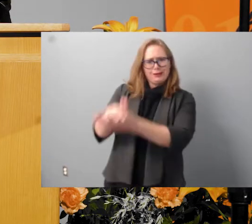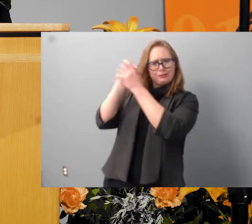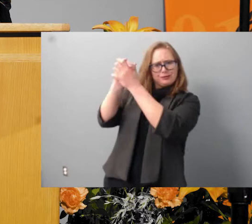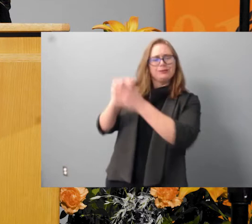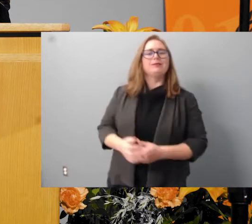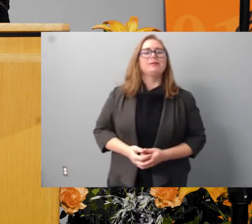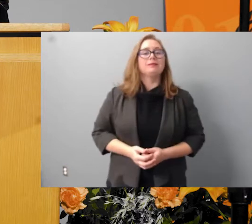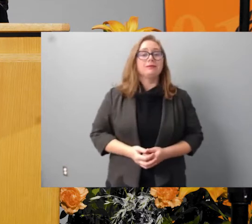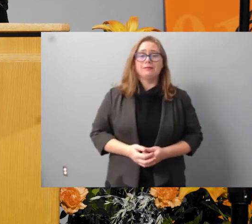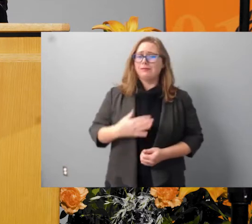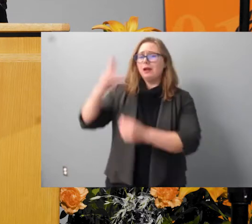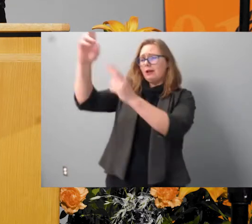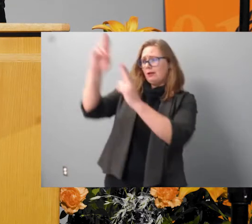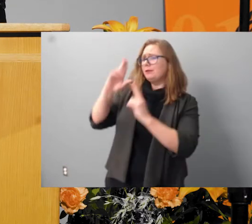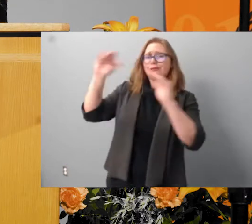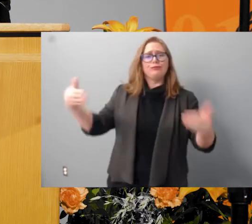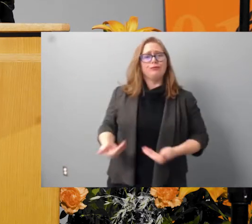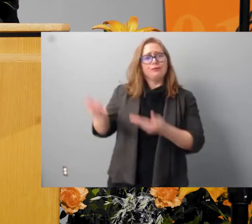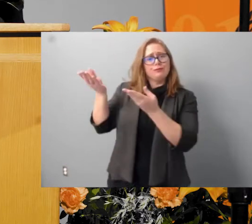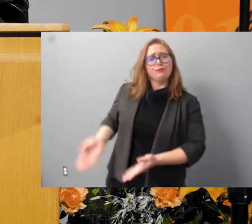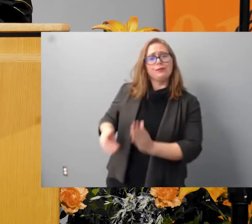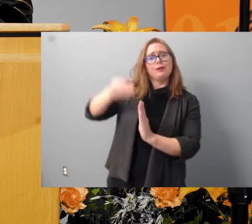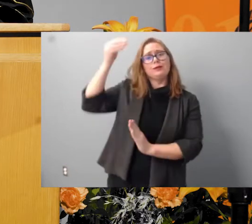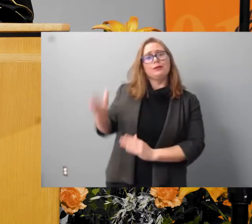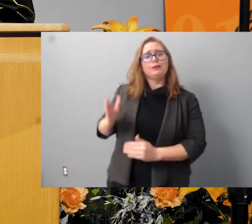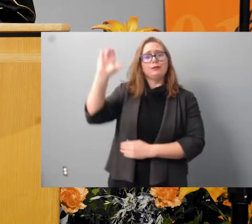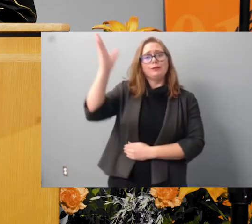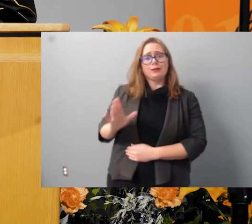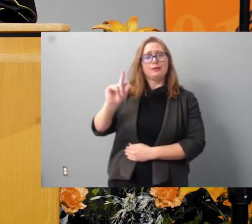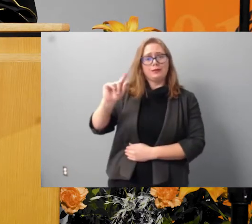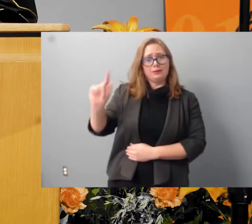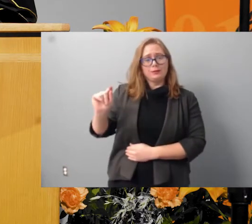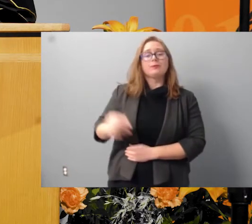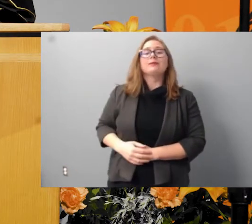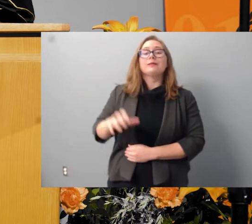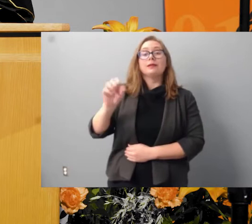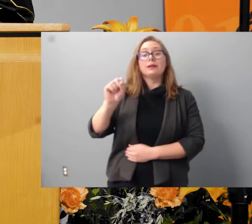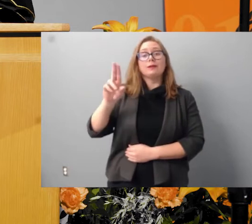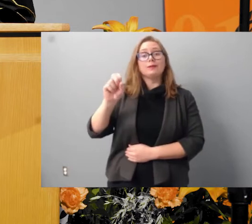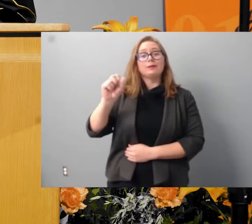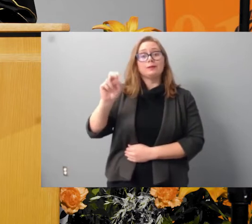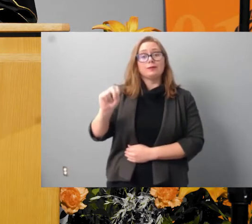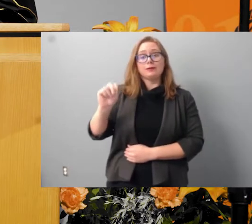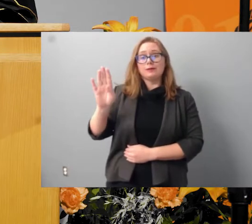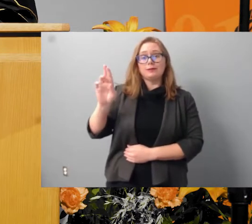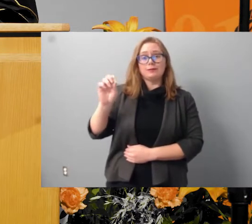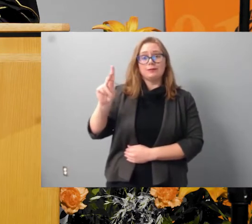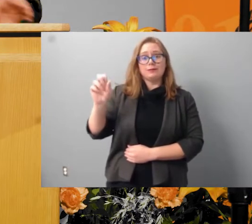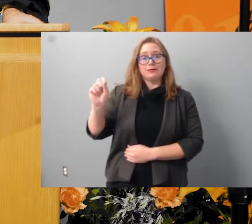Congratulations. And now it is my distinct privilege to introduce your 2020 student speaker, Susan